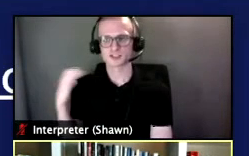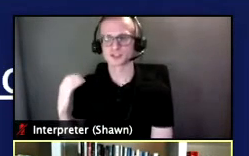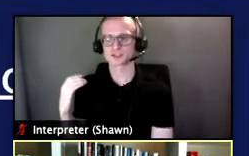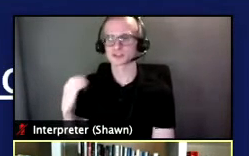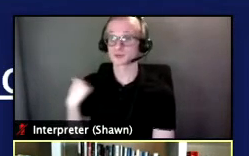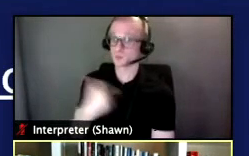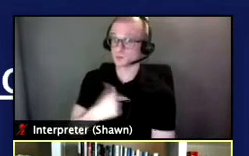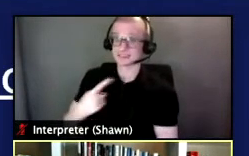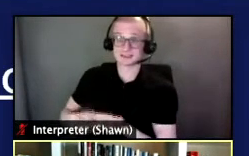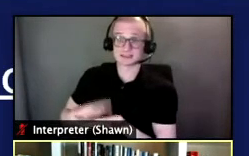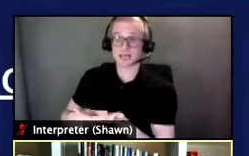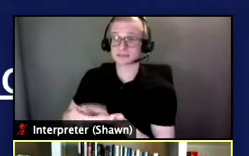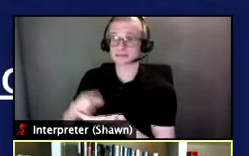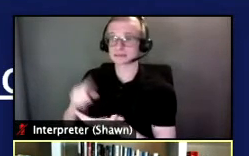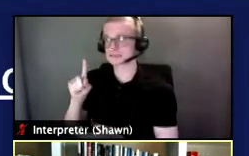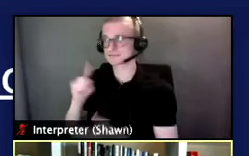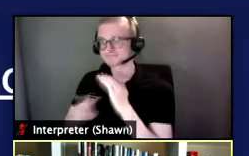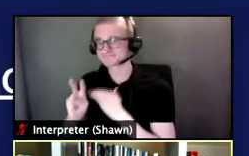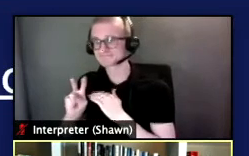that capacity level?